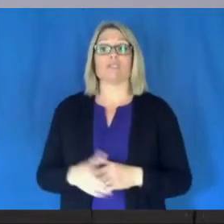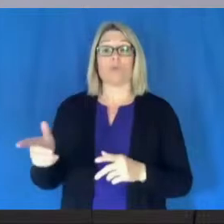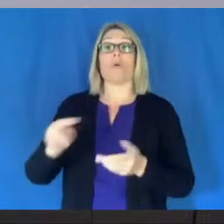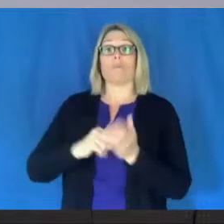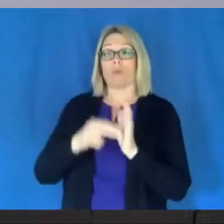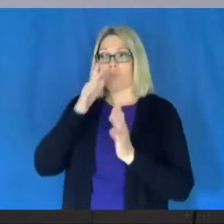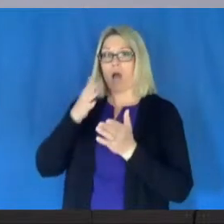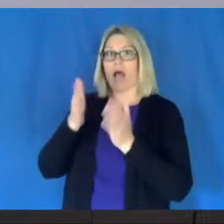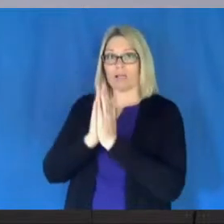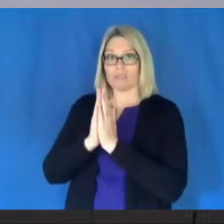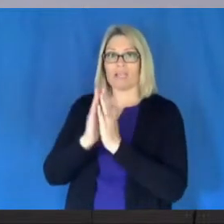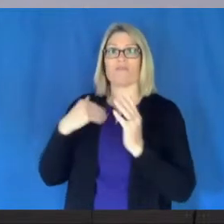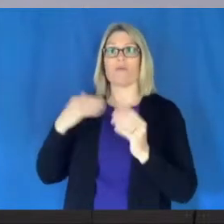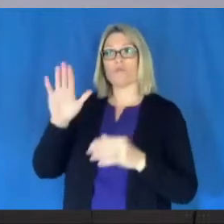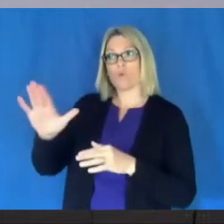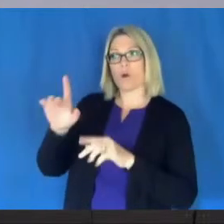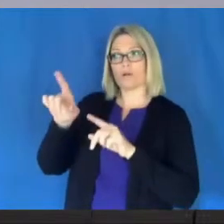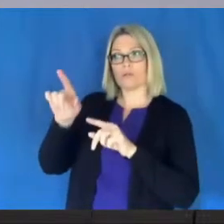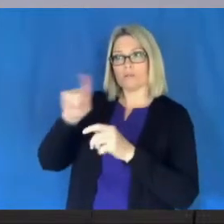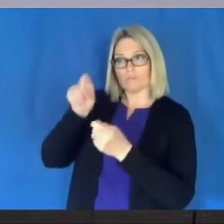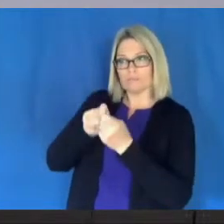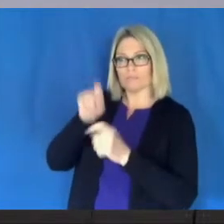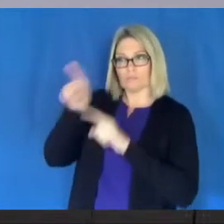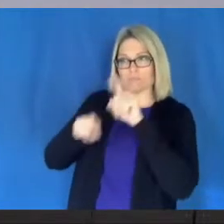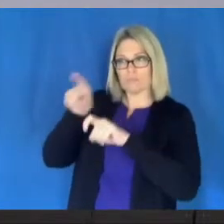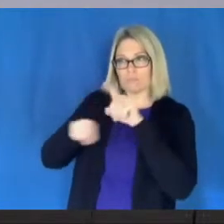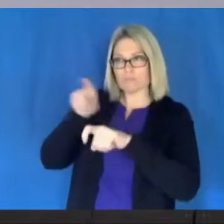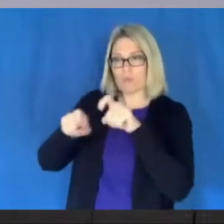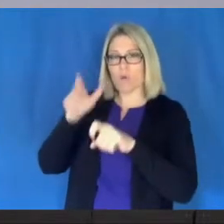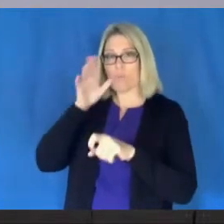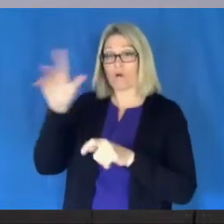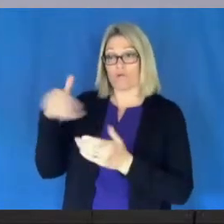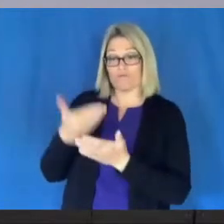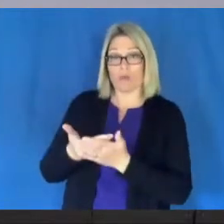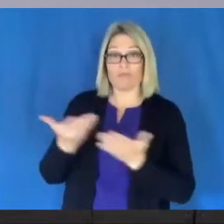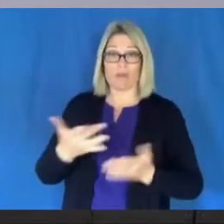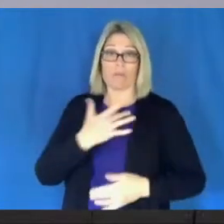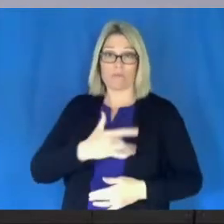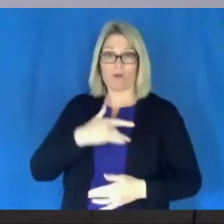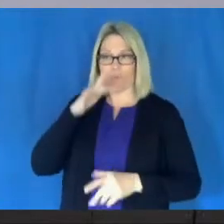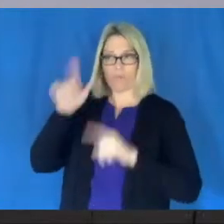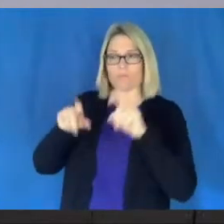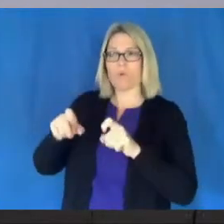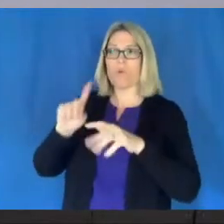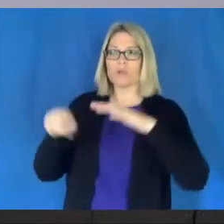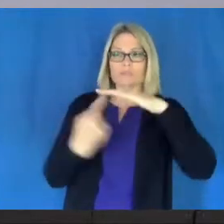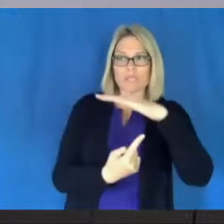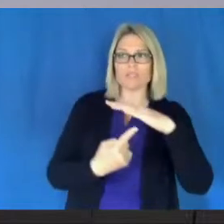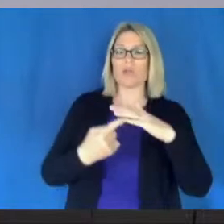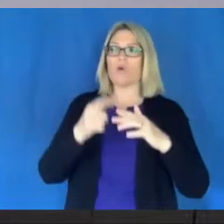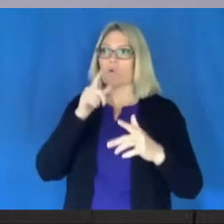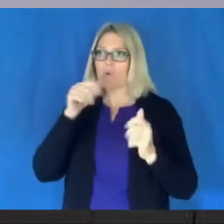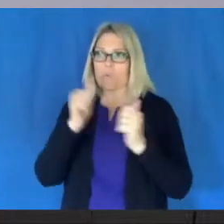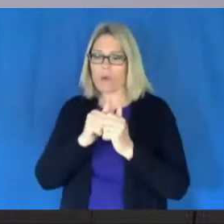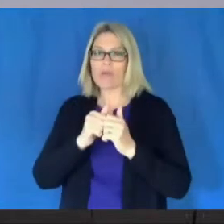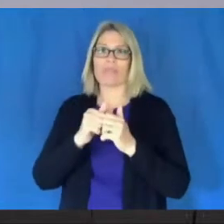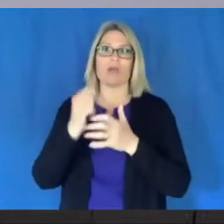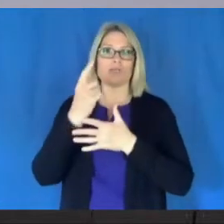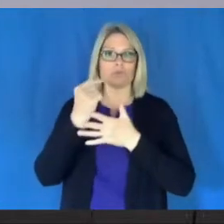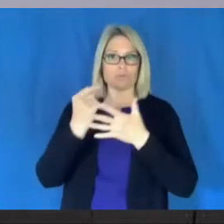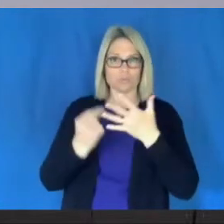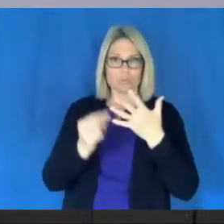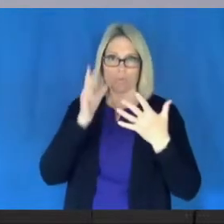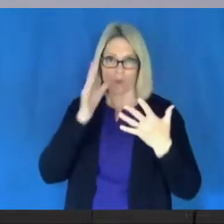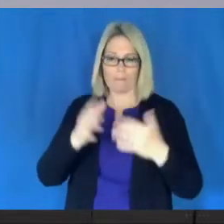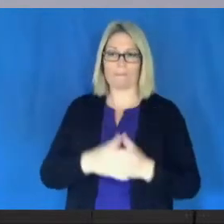asked to provide details about their isolation plan after they arrive in the province. These new measures, along